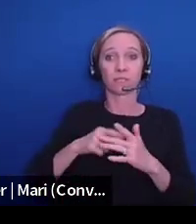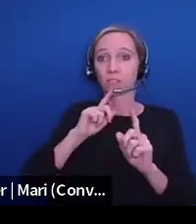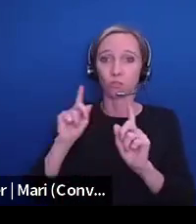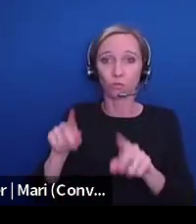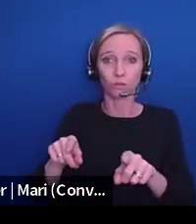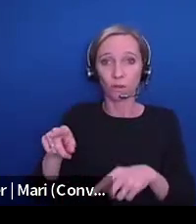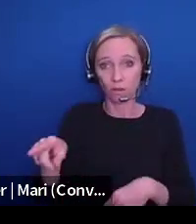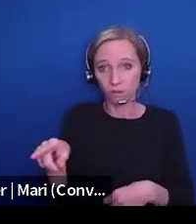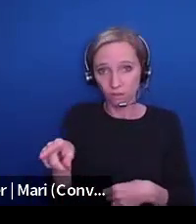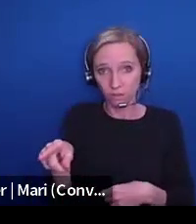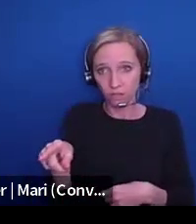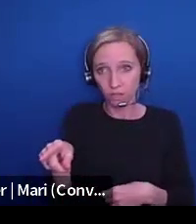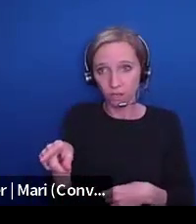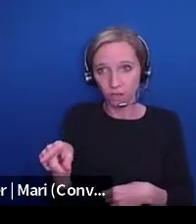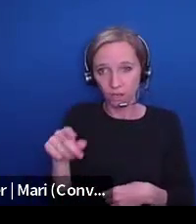not